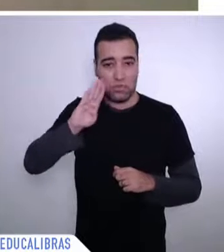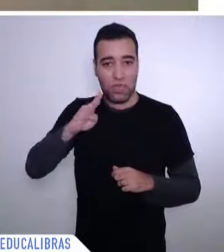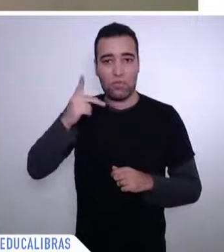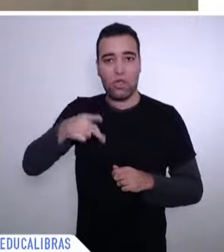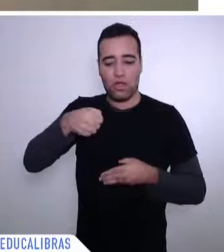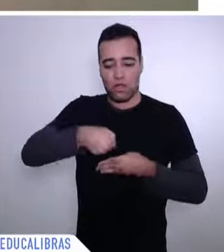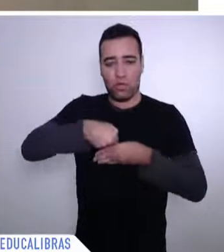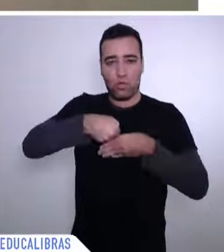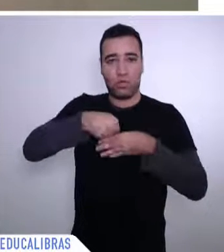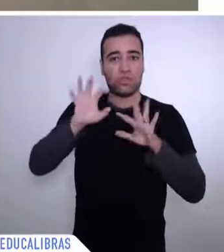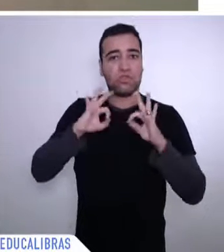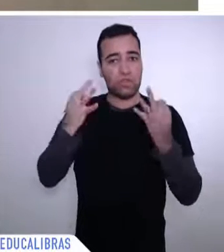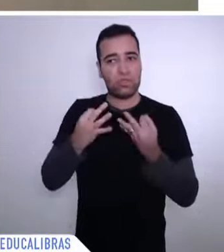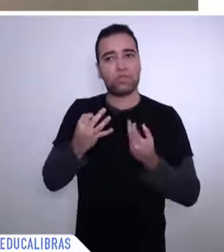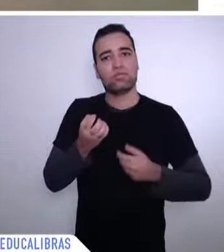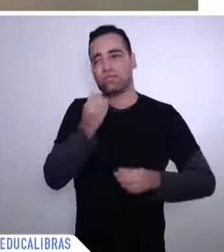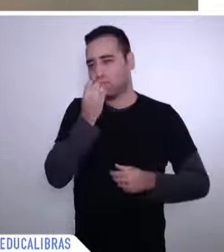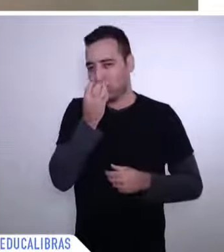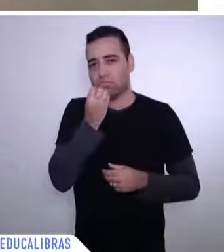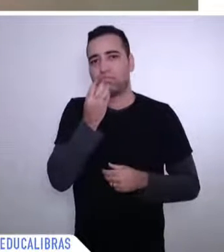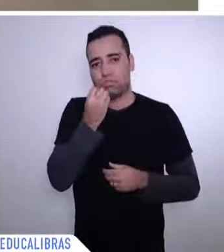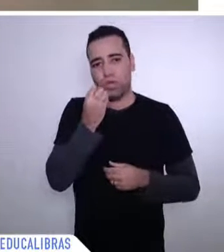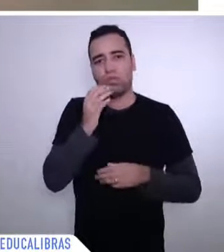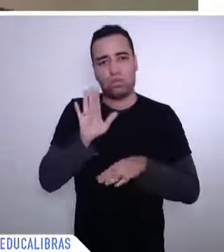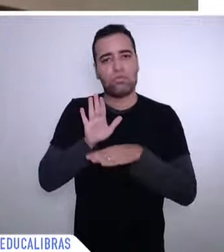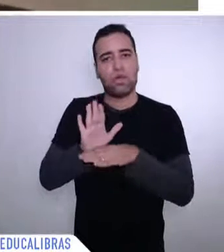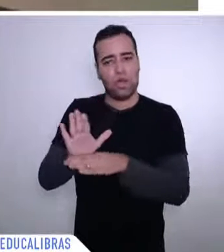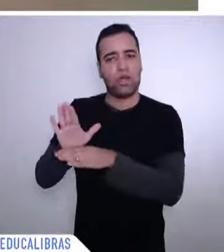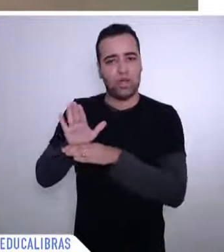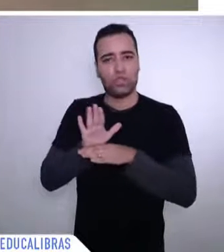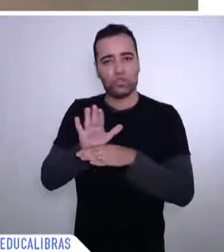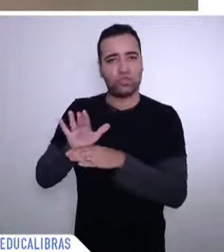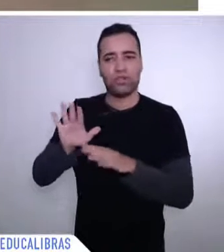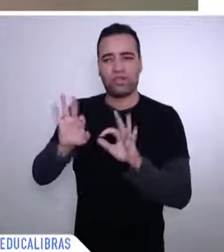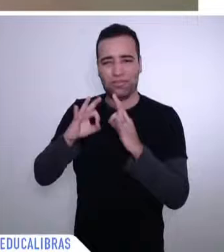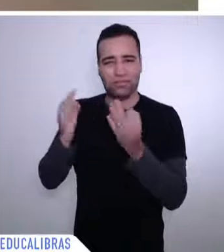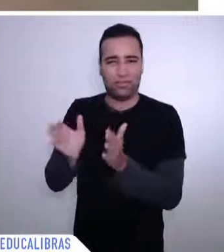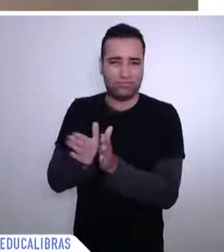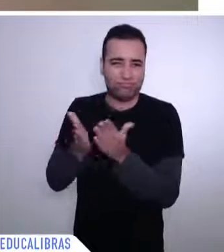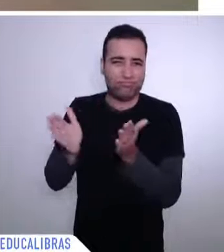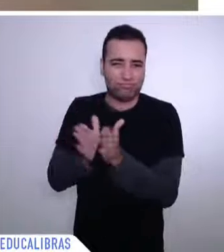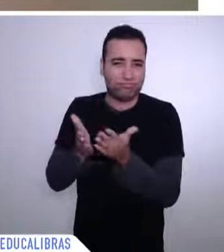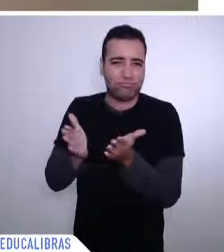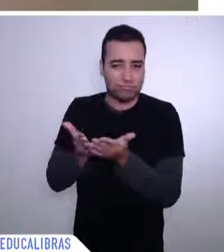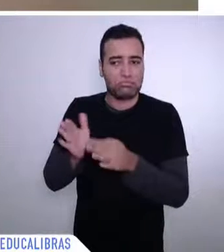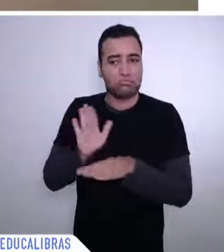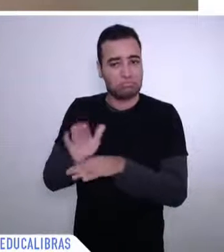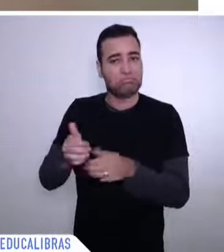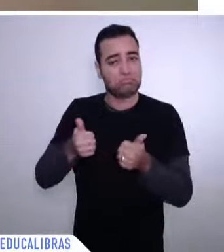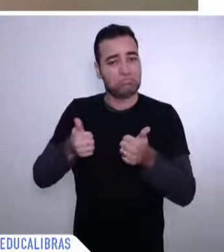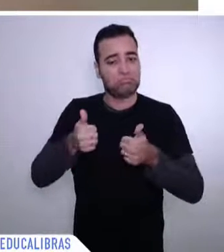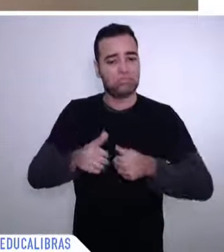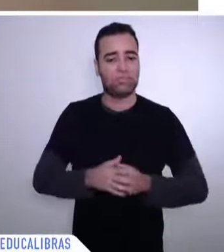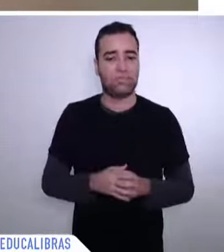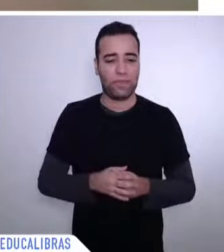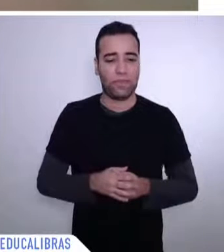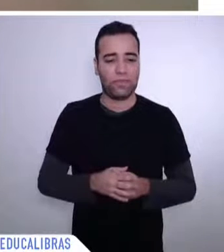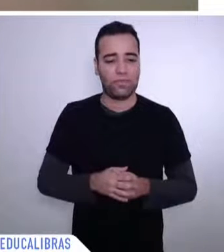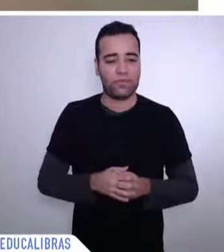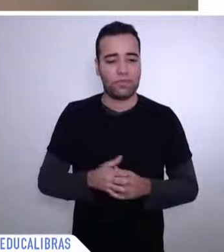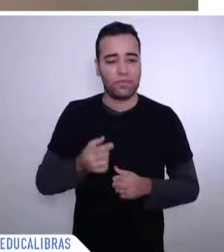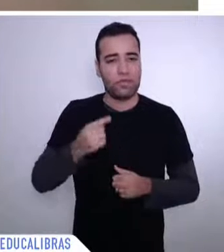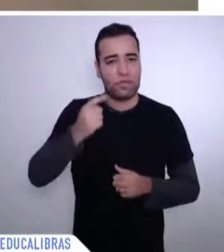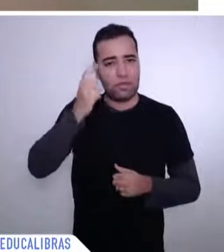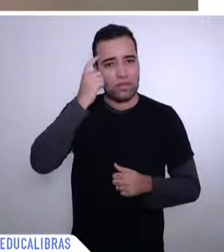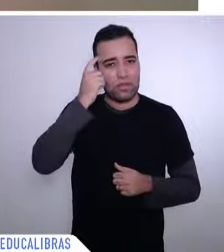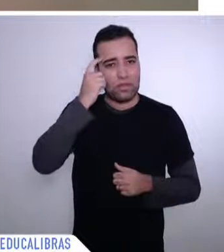households. And I want to keep my intervention relatively brief, but I think another point which we have made